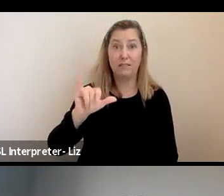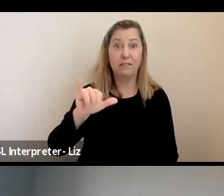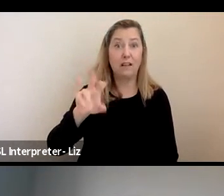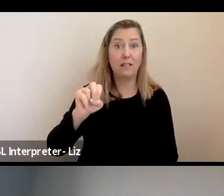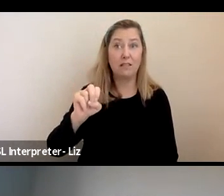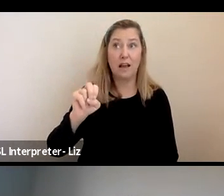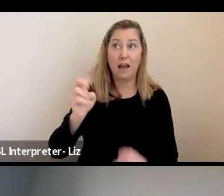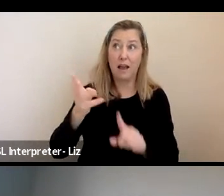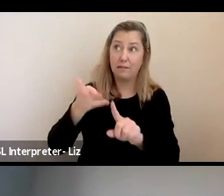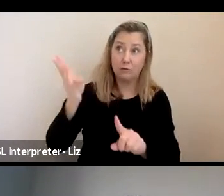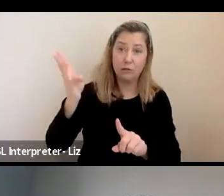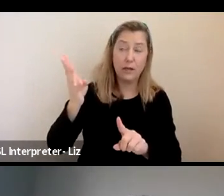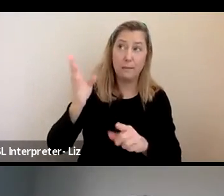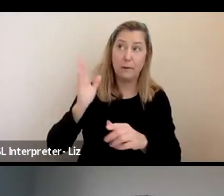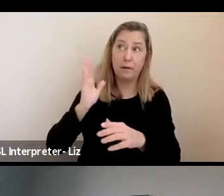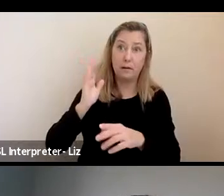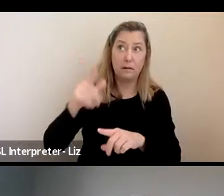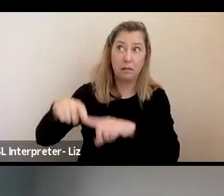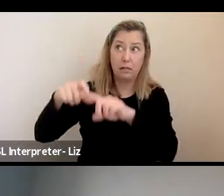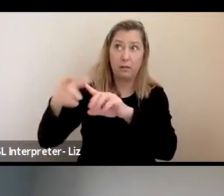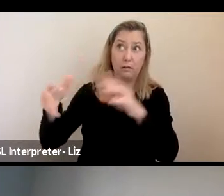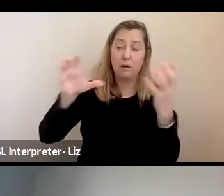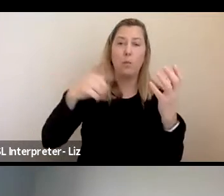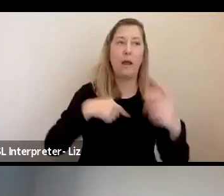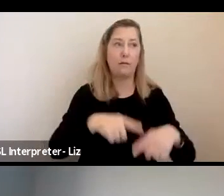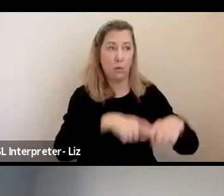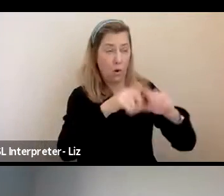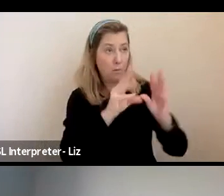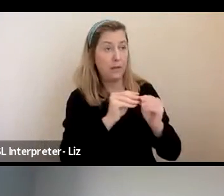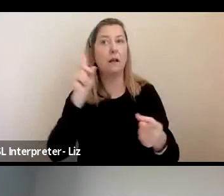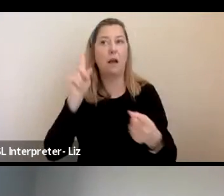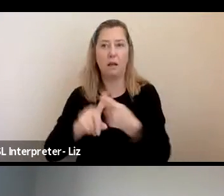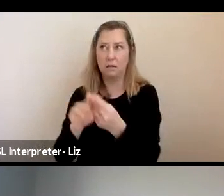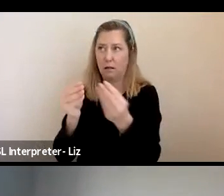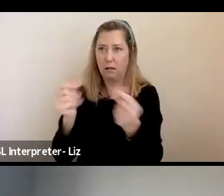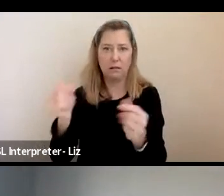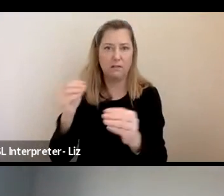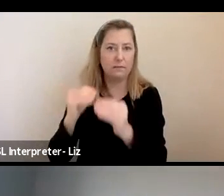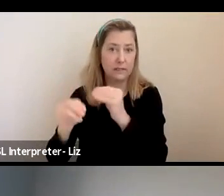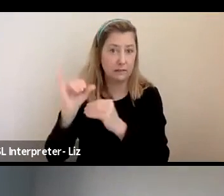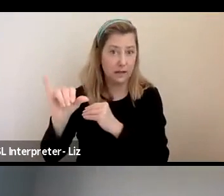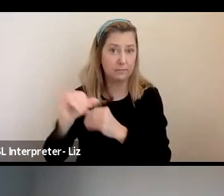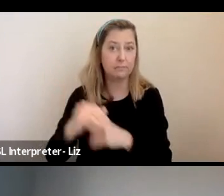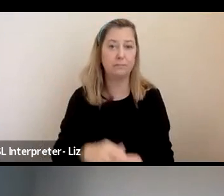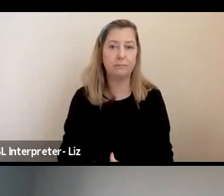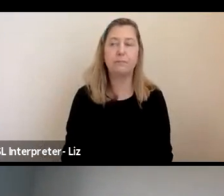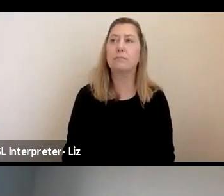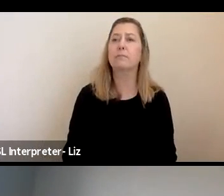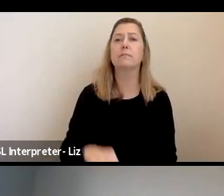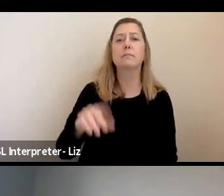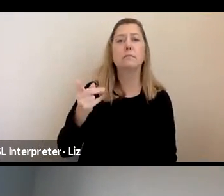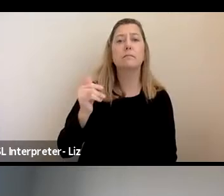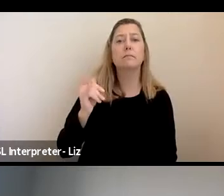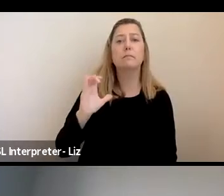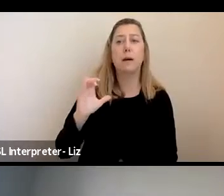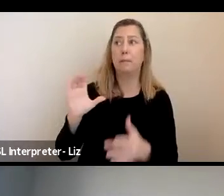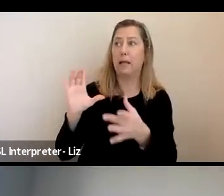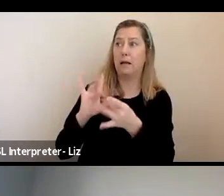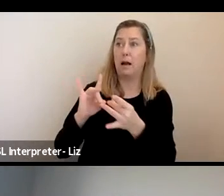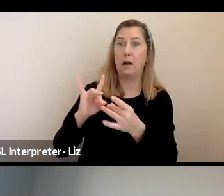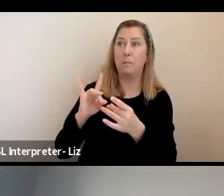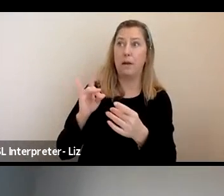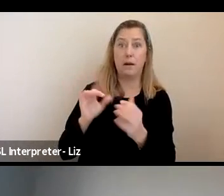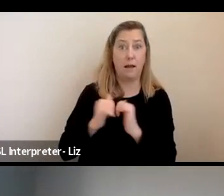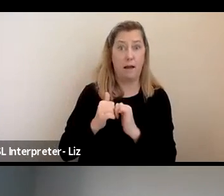is interrupted, we will need to pause the meeting until it is restored. Public comment will be accepted by email to